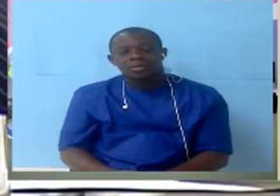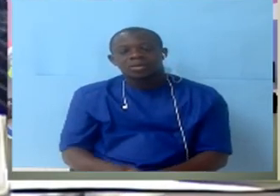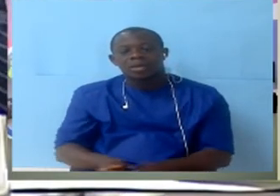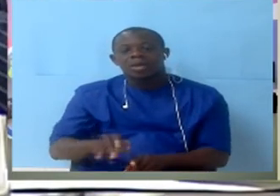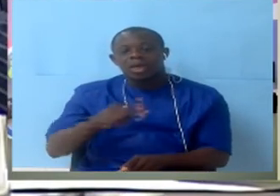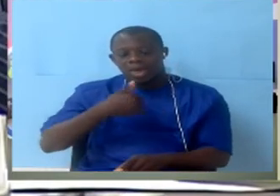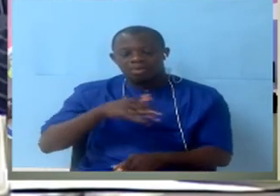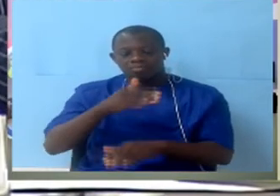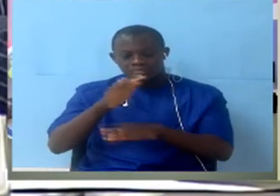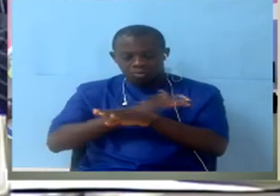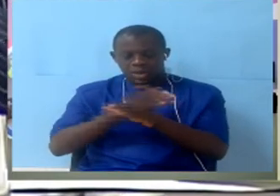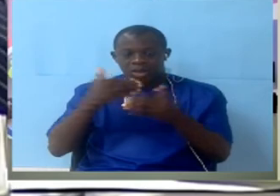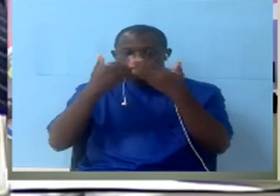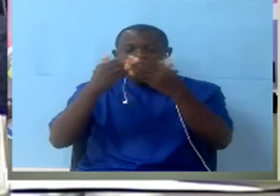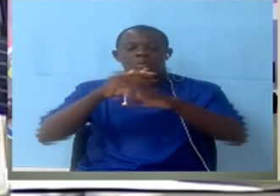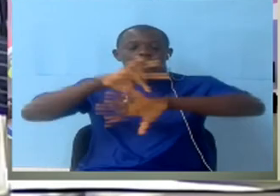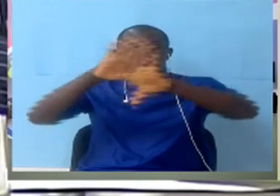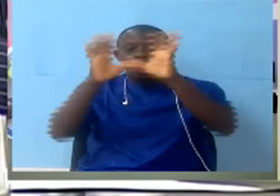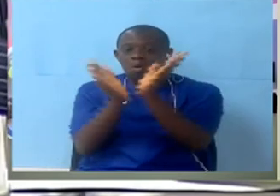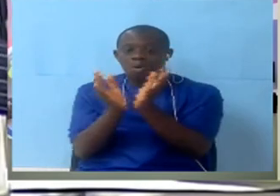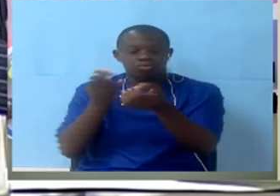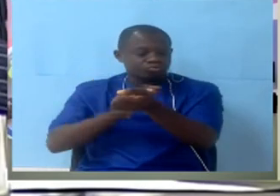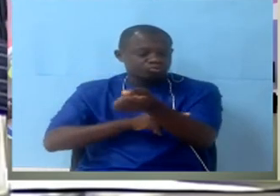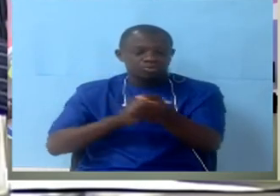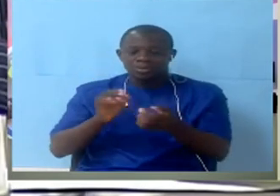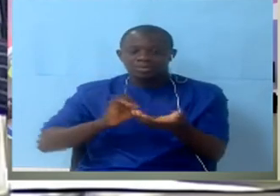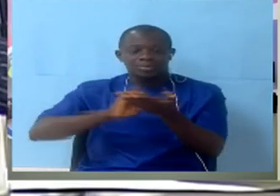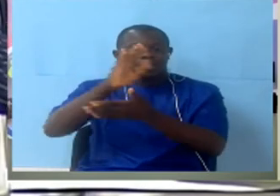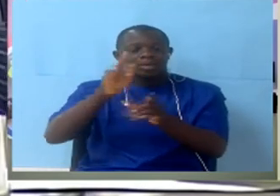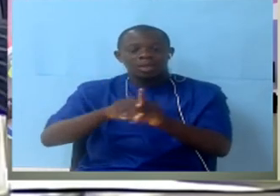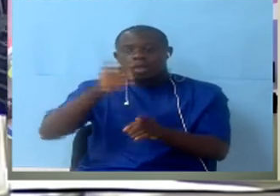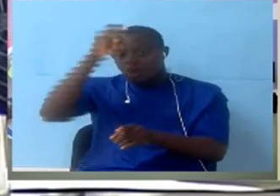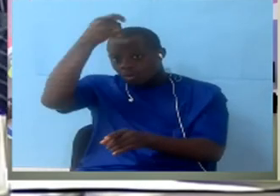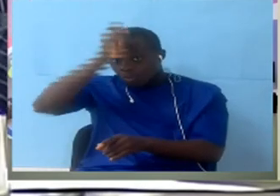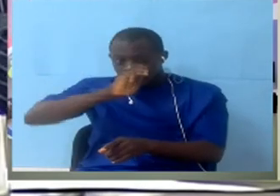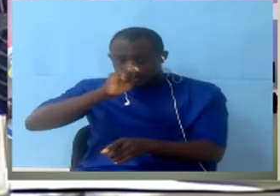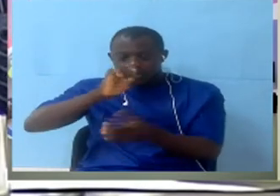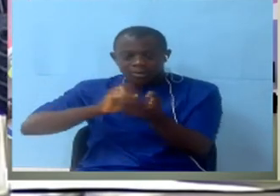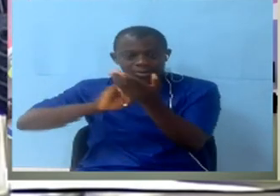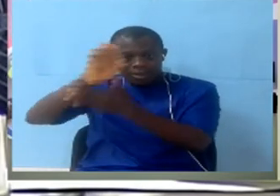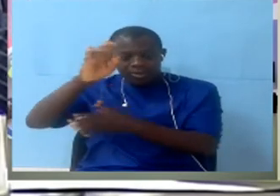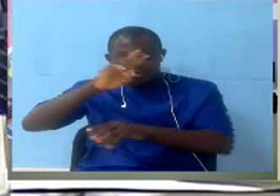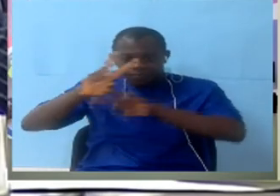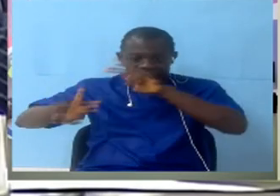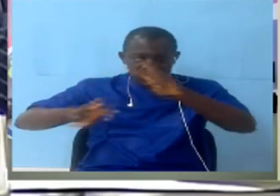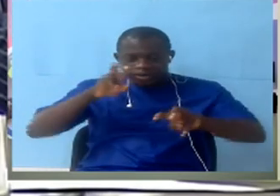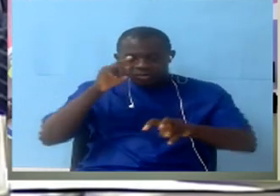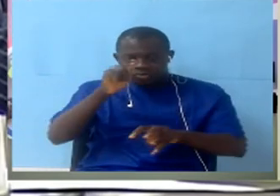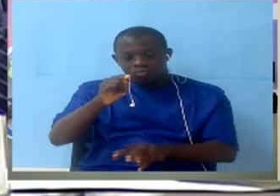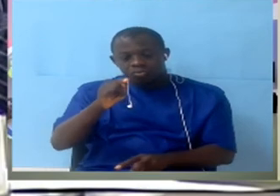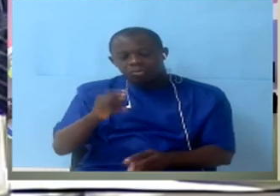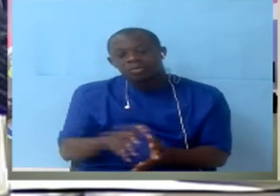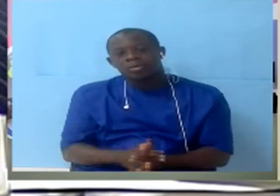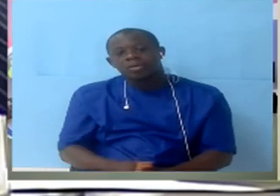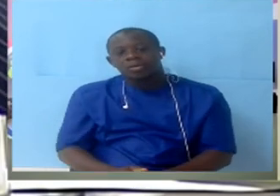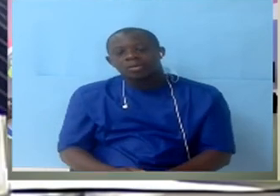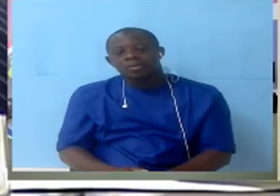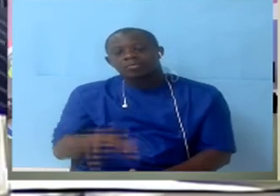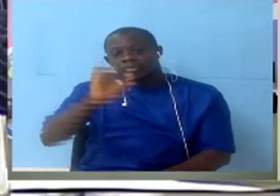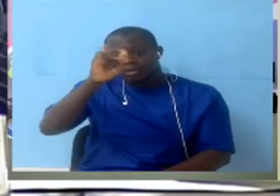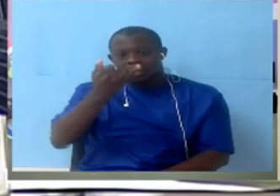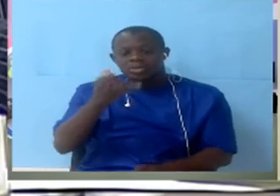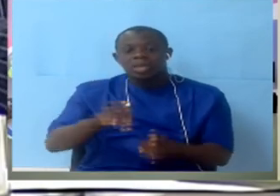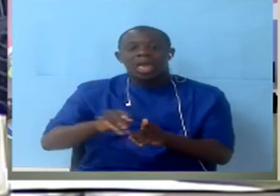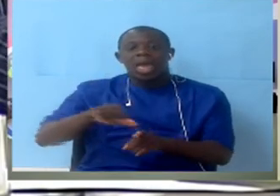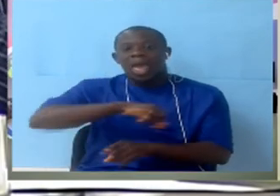was told that all the sheep were returned. They deployed the police to search for you. Ye police wala wulende purke nyini. Ah. Yes.